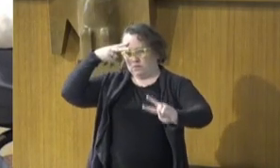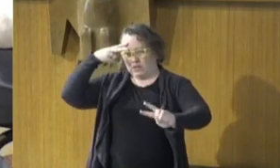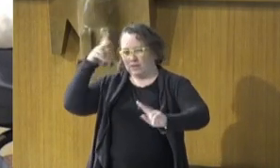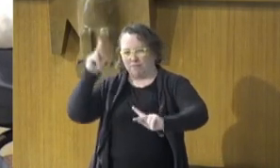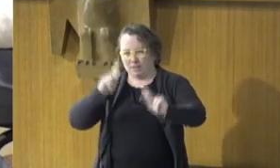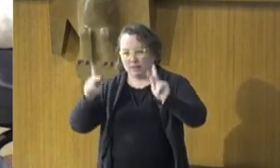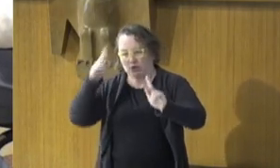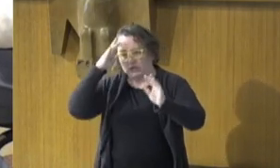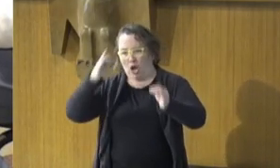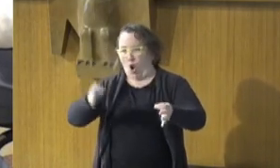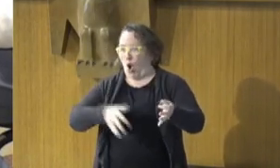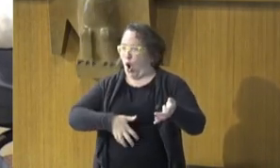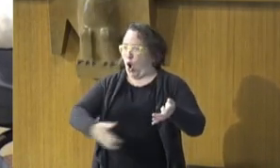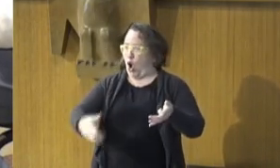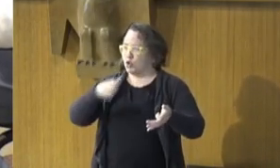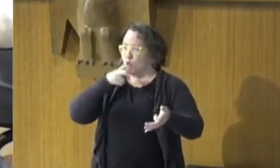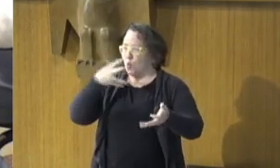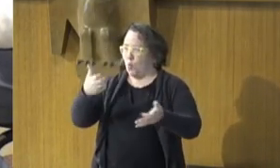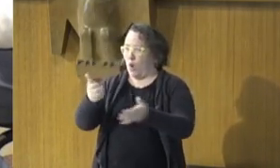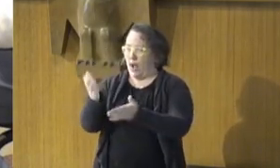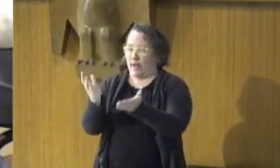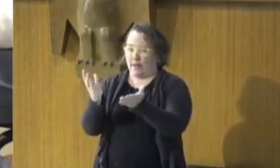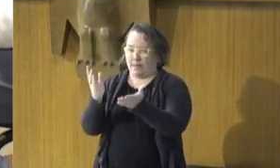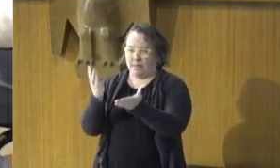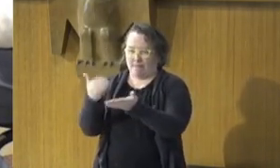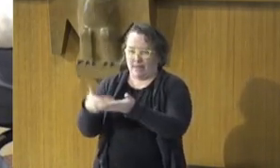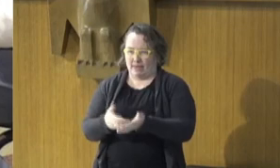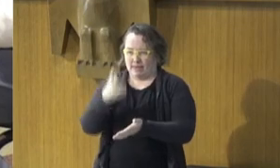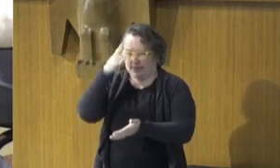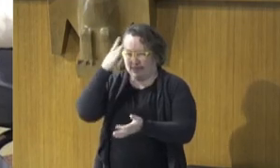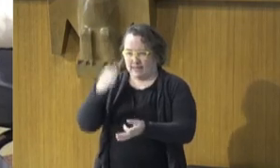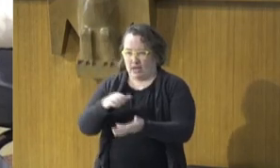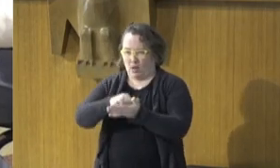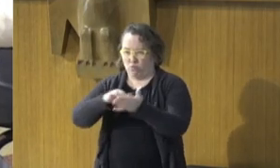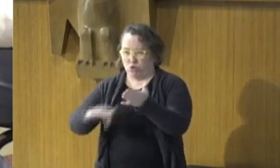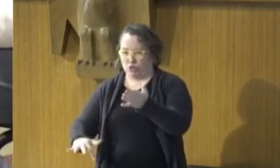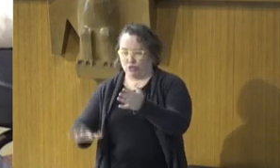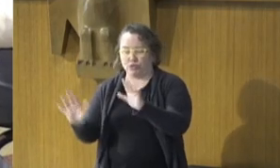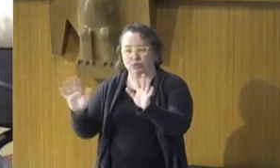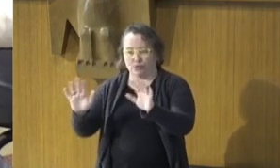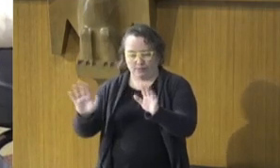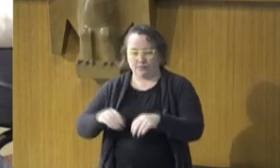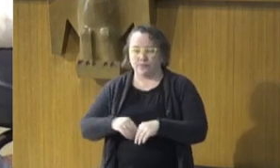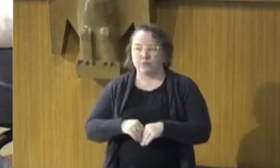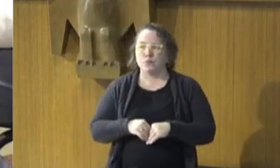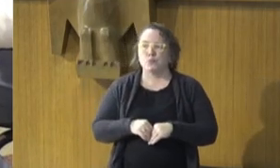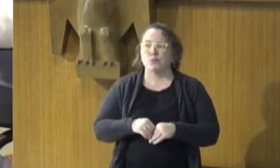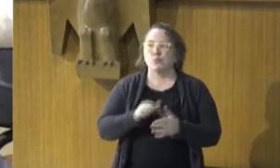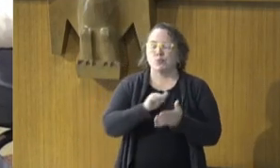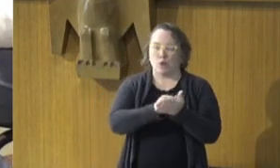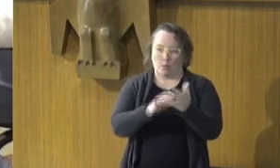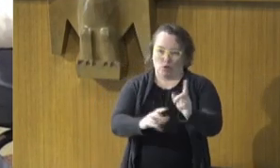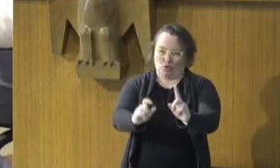wantonly getting pregnant and then deciding they don't want the baby and having abortions. Like, abortion is healthcare in the sense that anyone who has had a